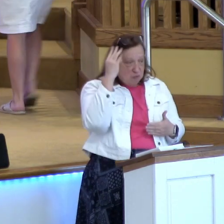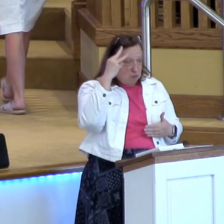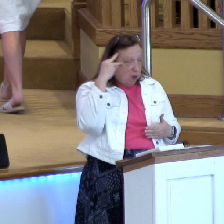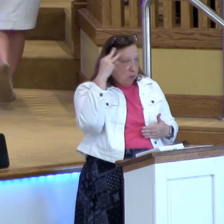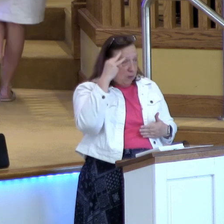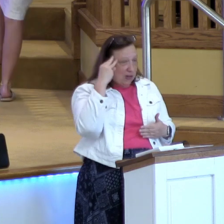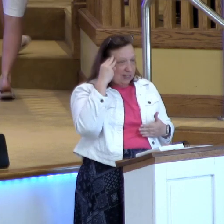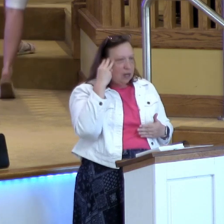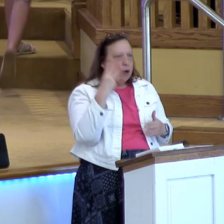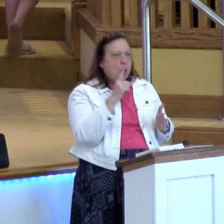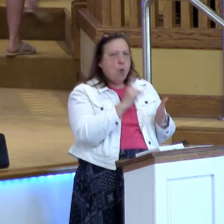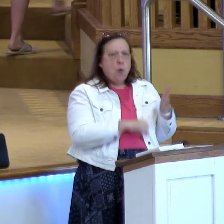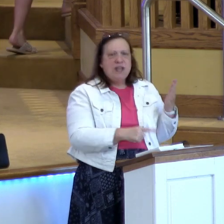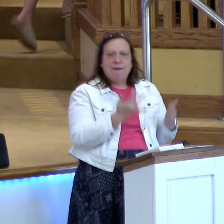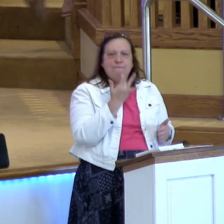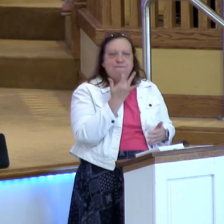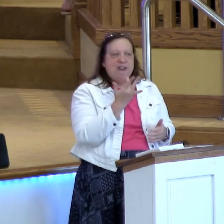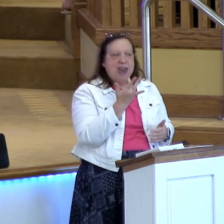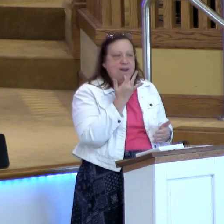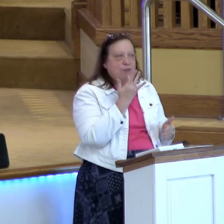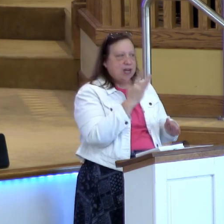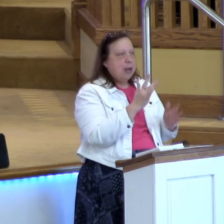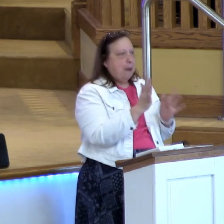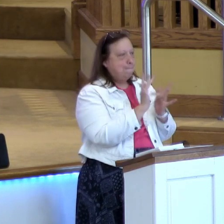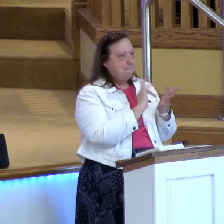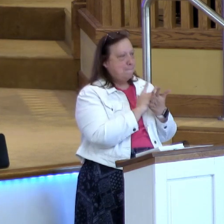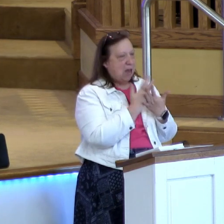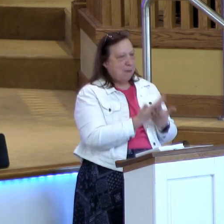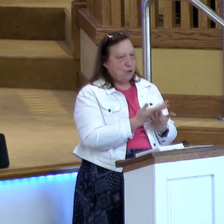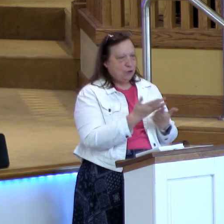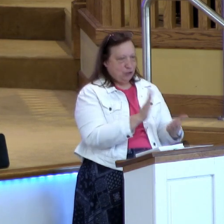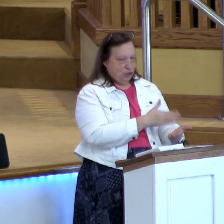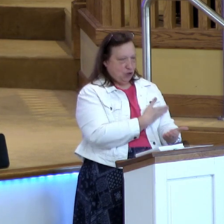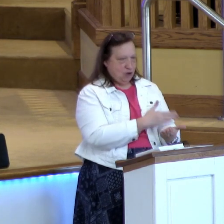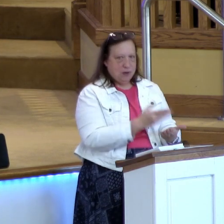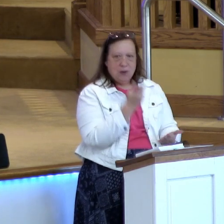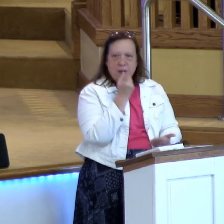take a favorite. Who's got a favorite scripture song?